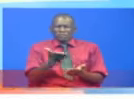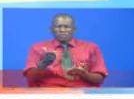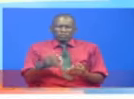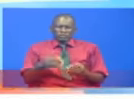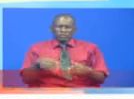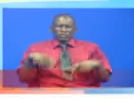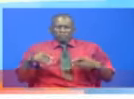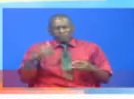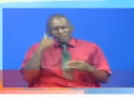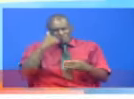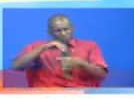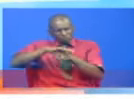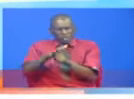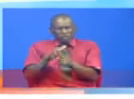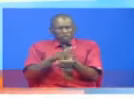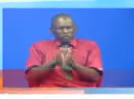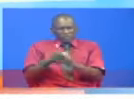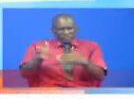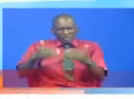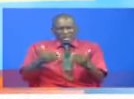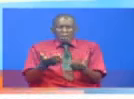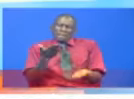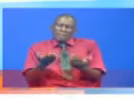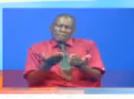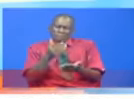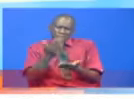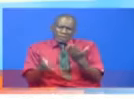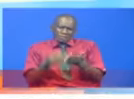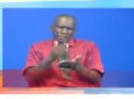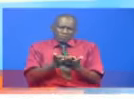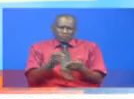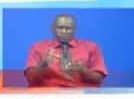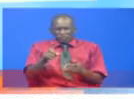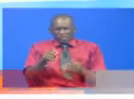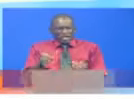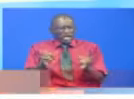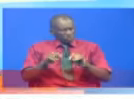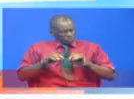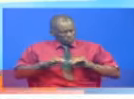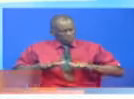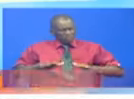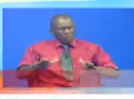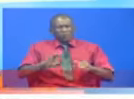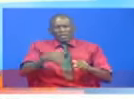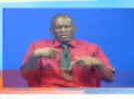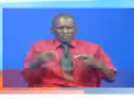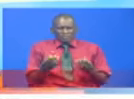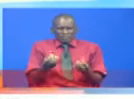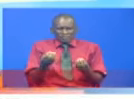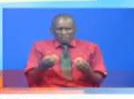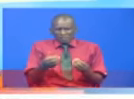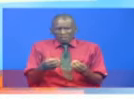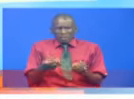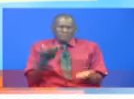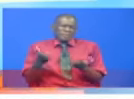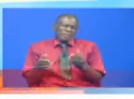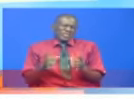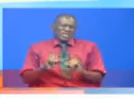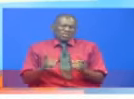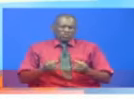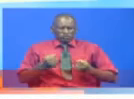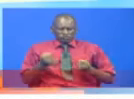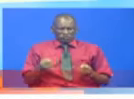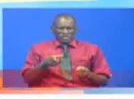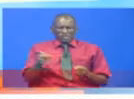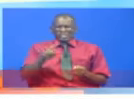asymptomatic cases may not actually be able to be transmitted to other people simply because they may not be viable. I think that